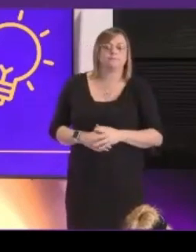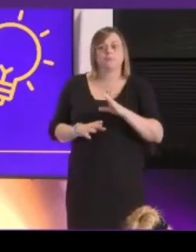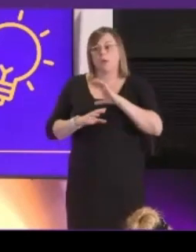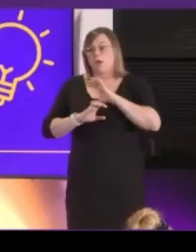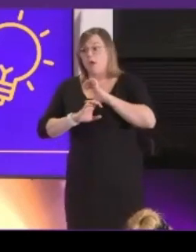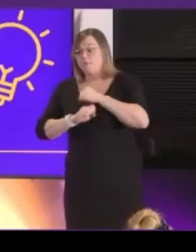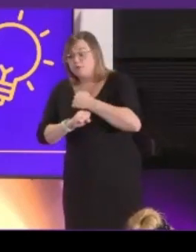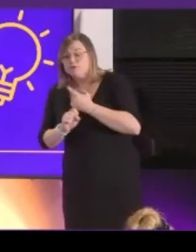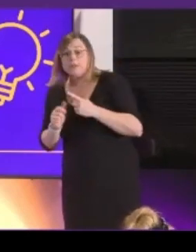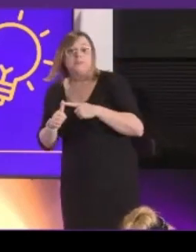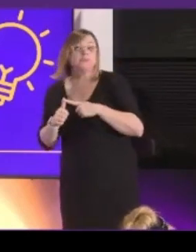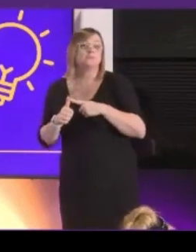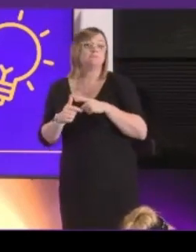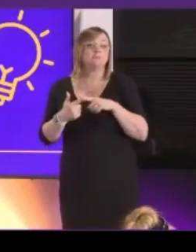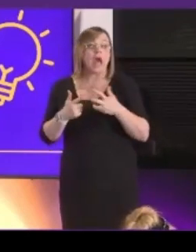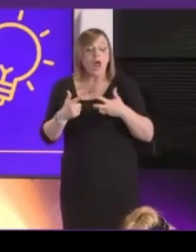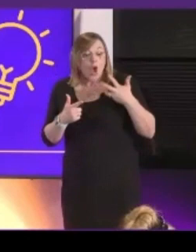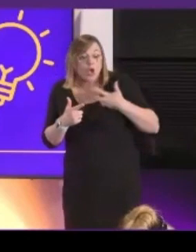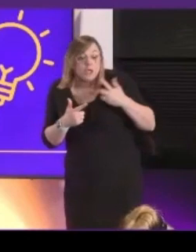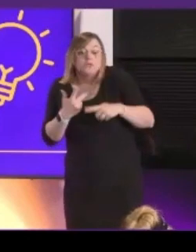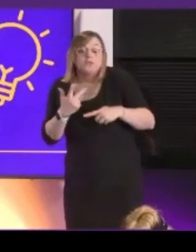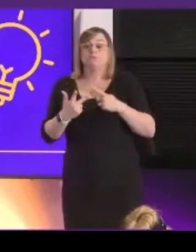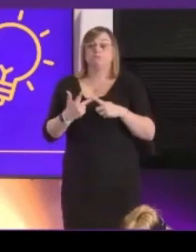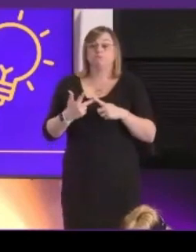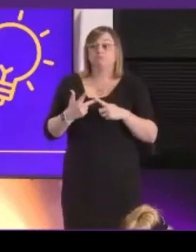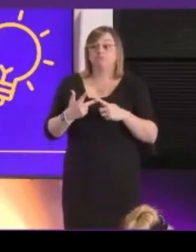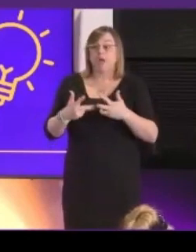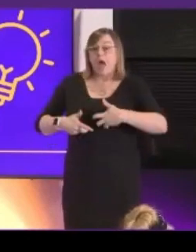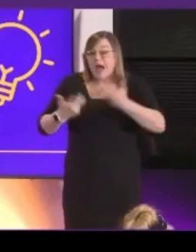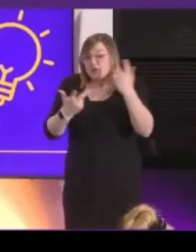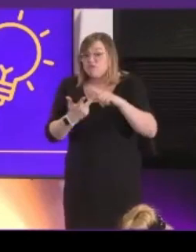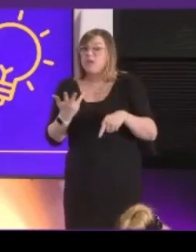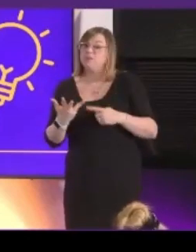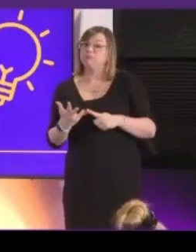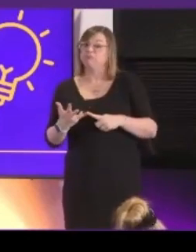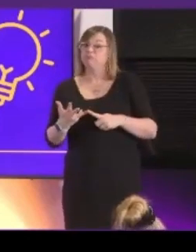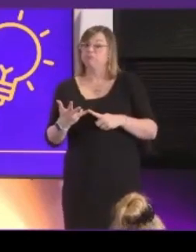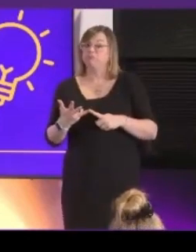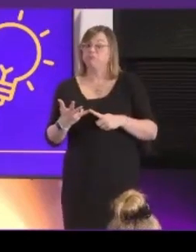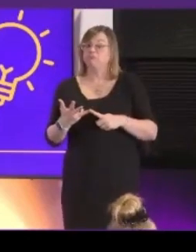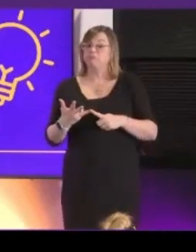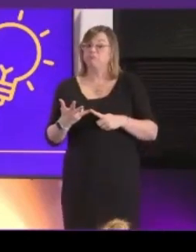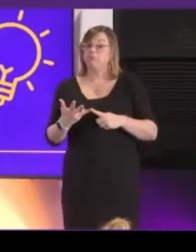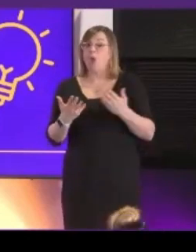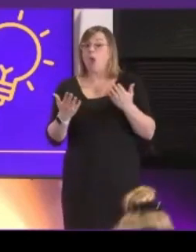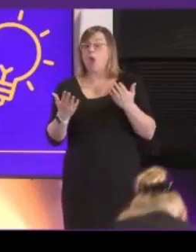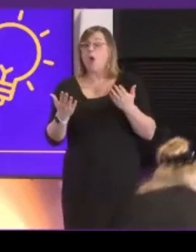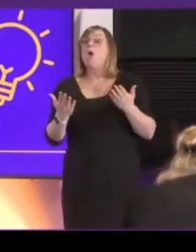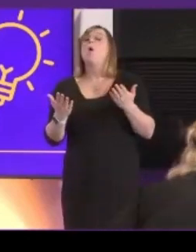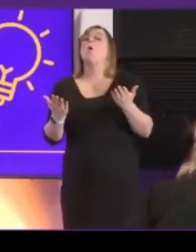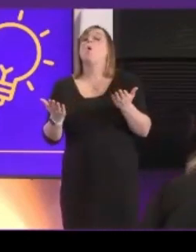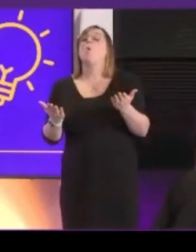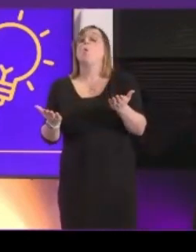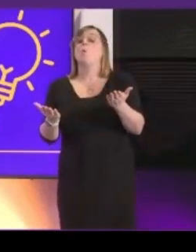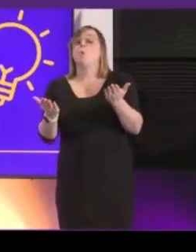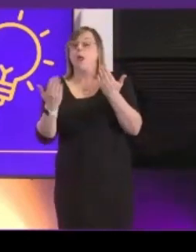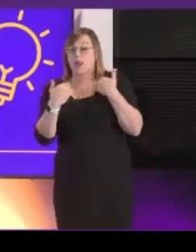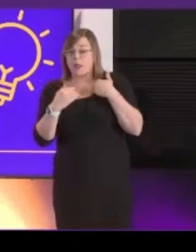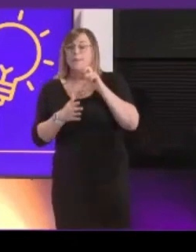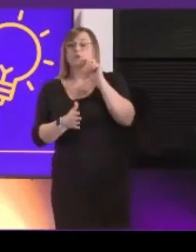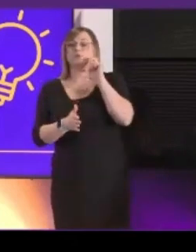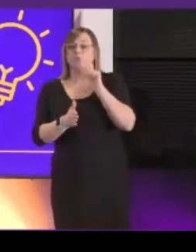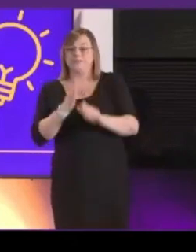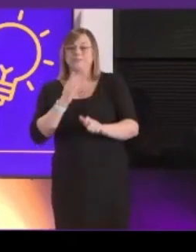Frustrated, annoyed, angry. Welcome to the